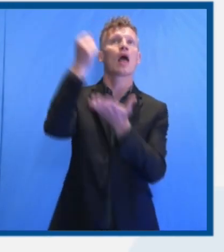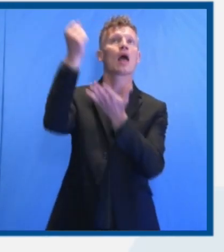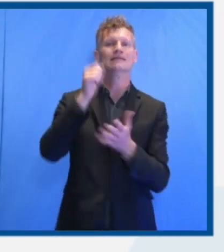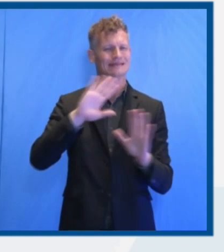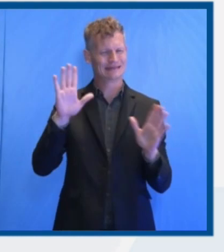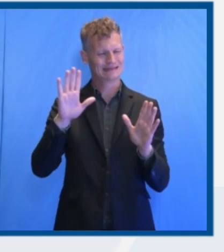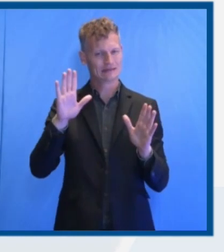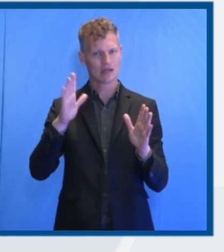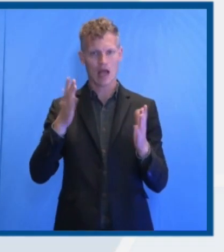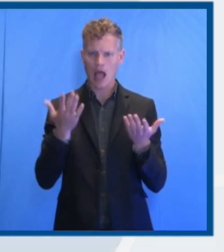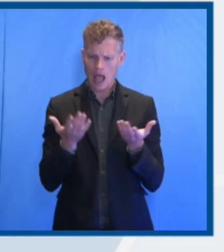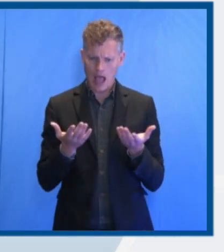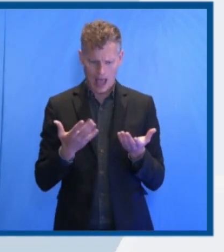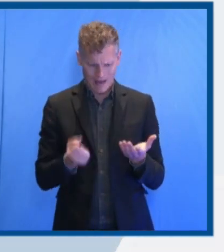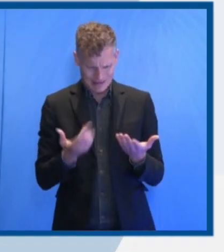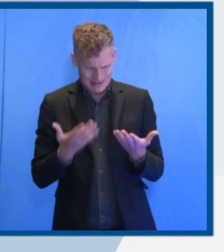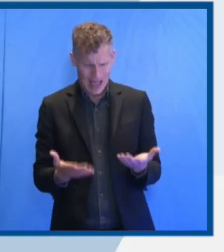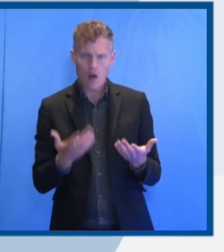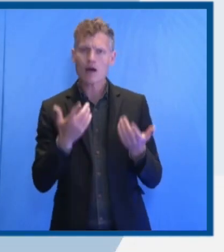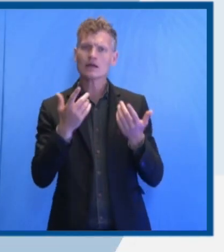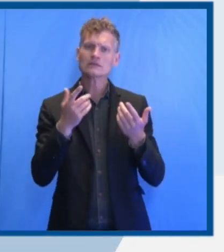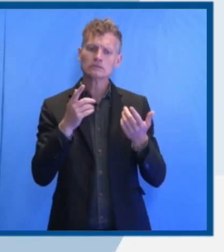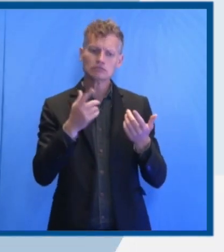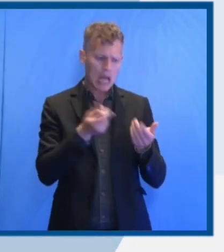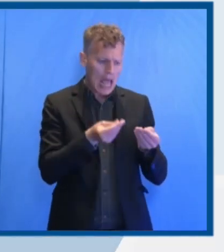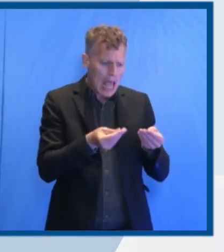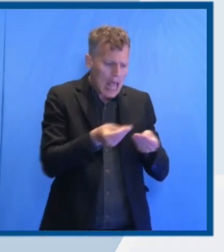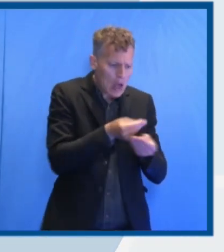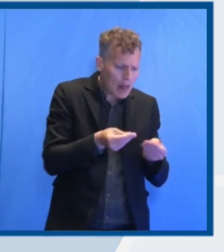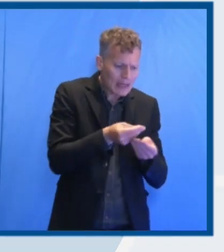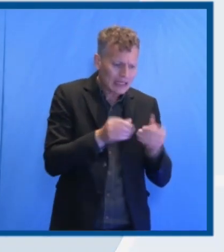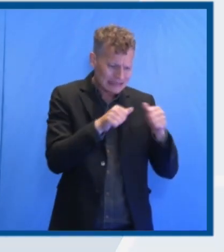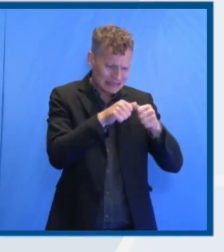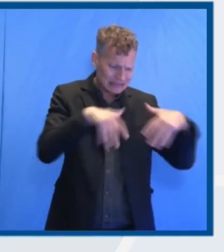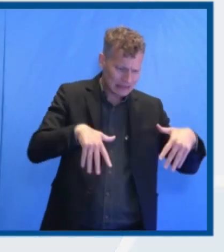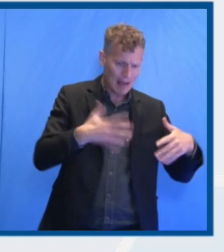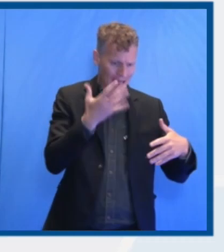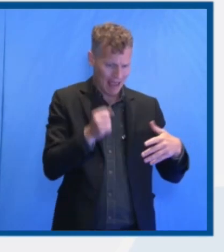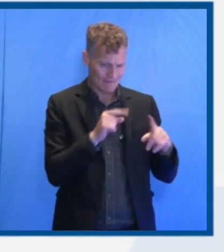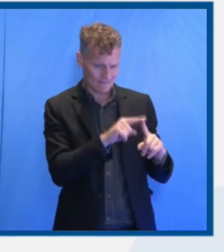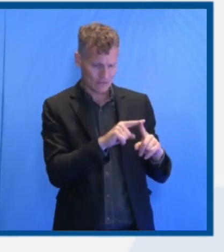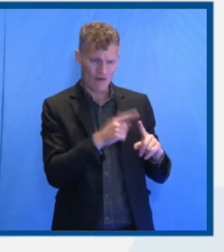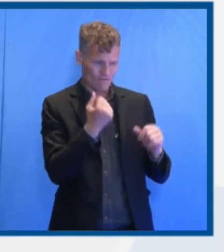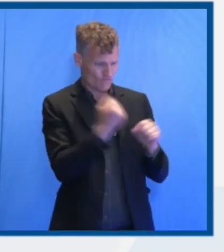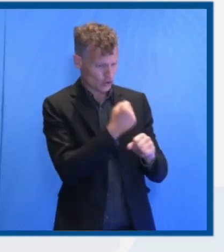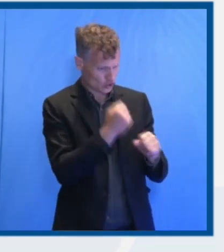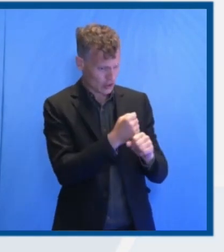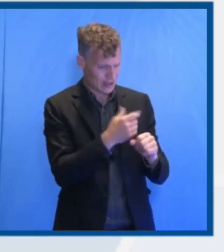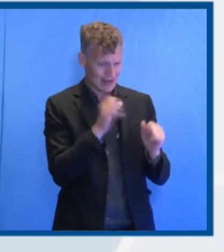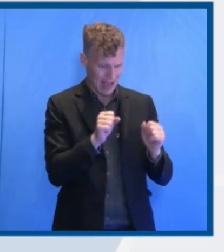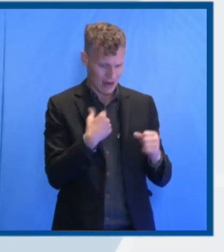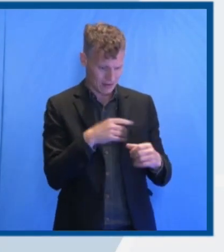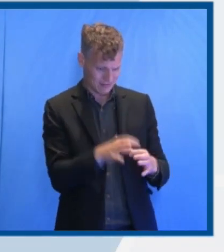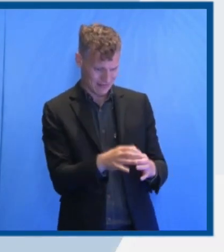already existing microeconomic systems that are functioning, that are equally scalable from the community level, that